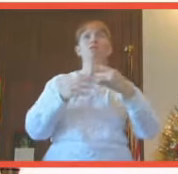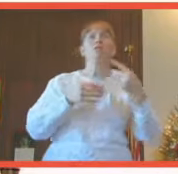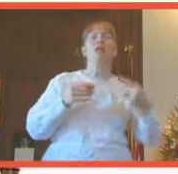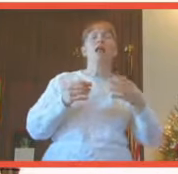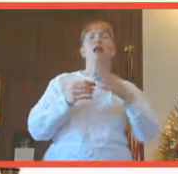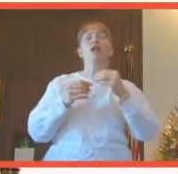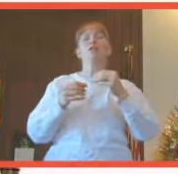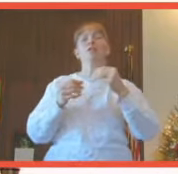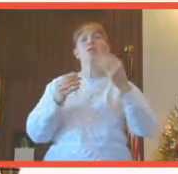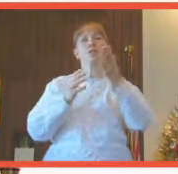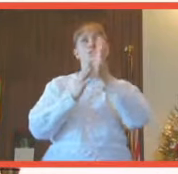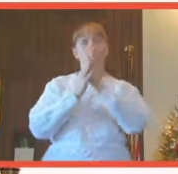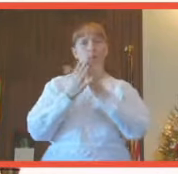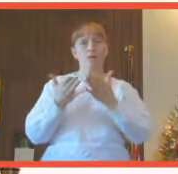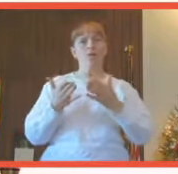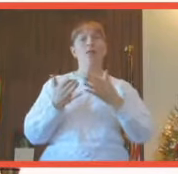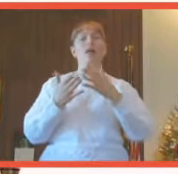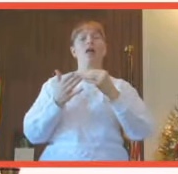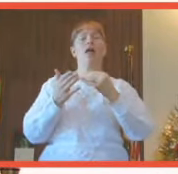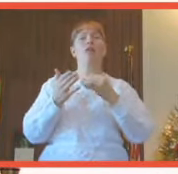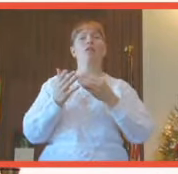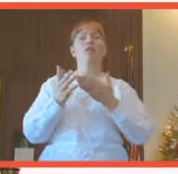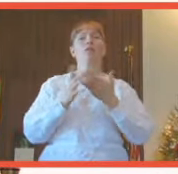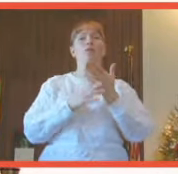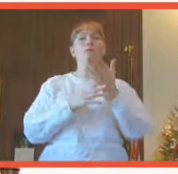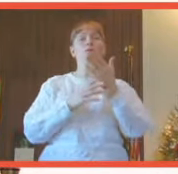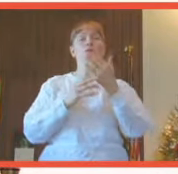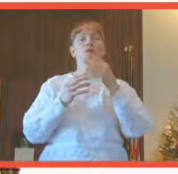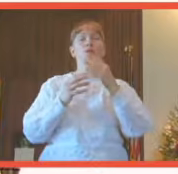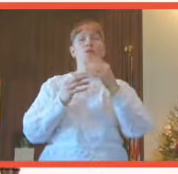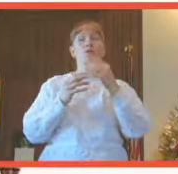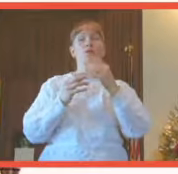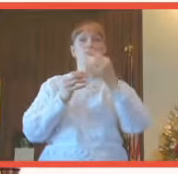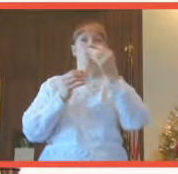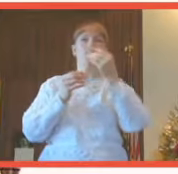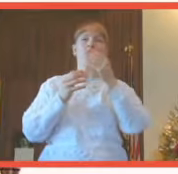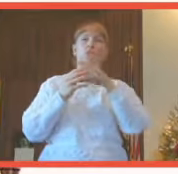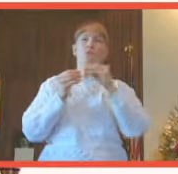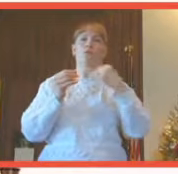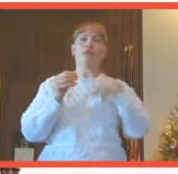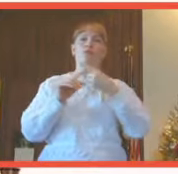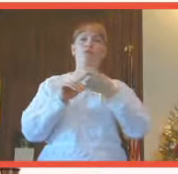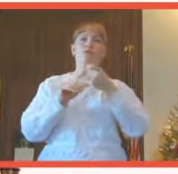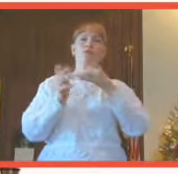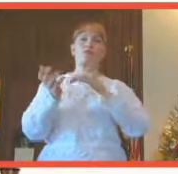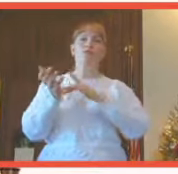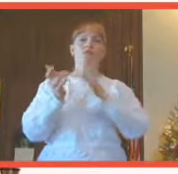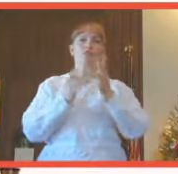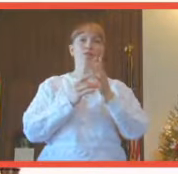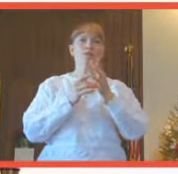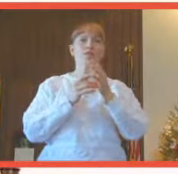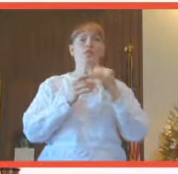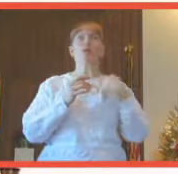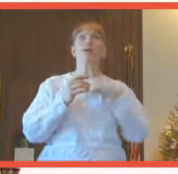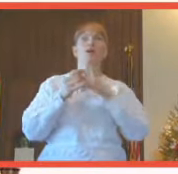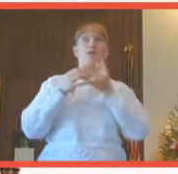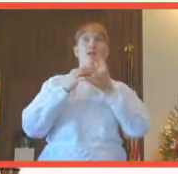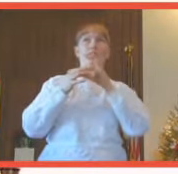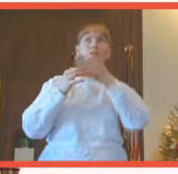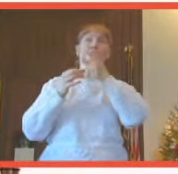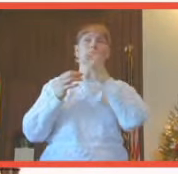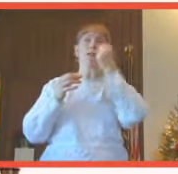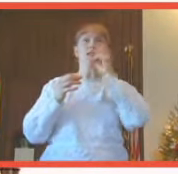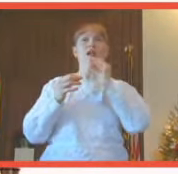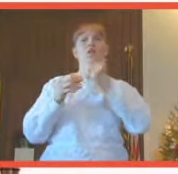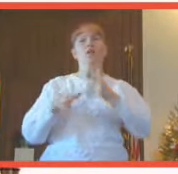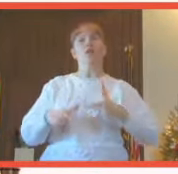And that Jesus is connected to God, and it's through the stories that we have of Jesus that we in turn can be connected to God and understand our